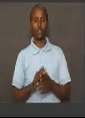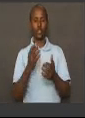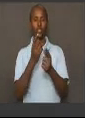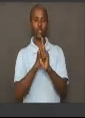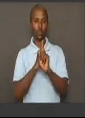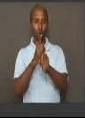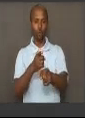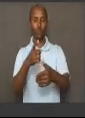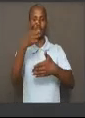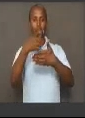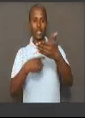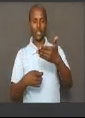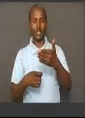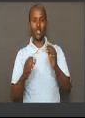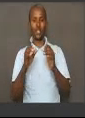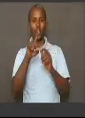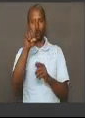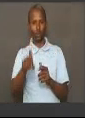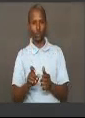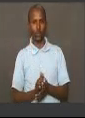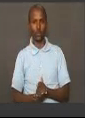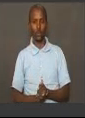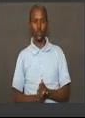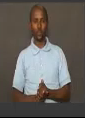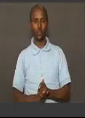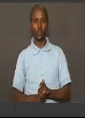Solve the resulting equation.